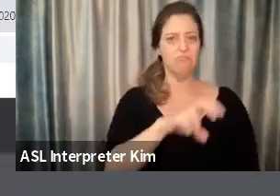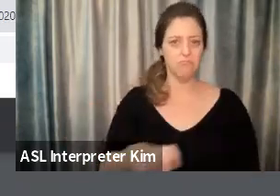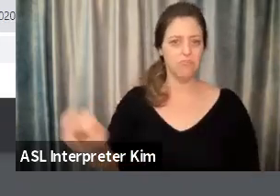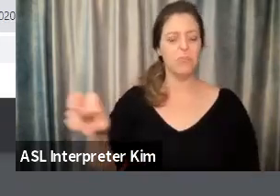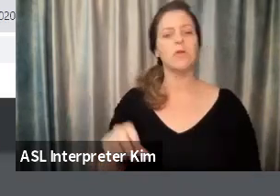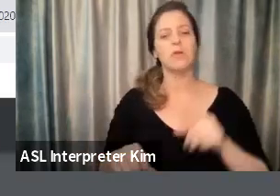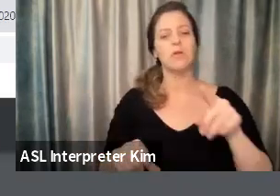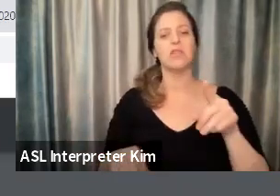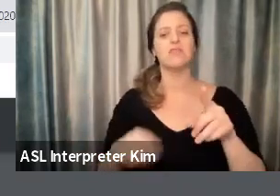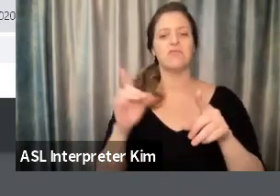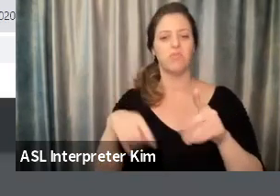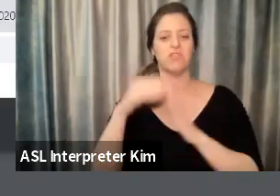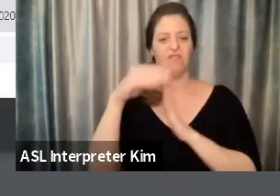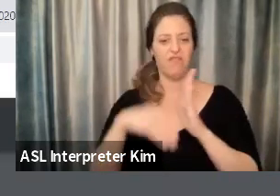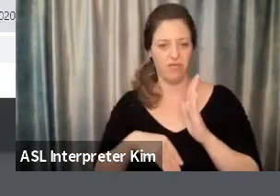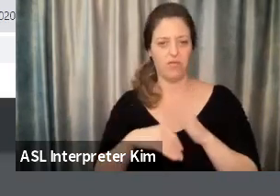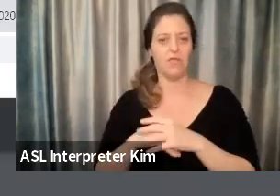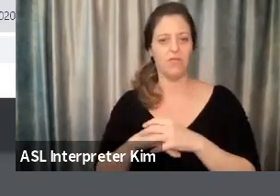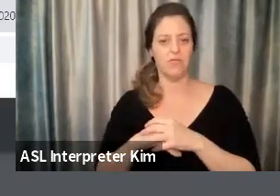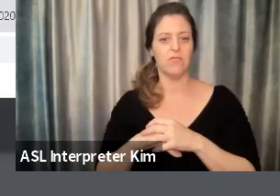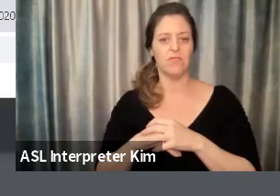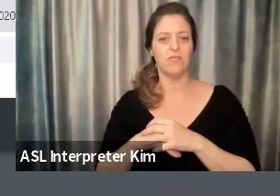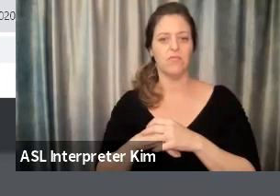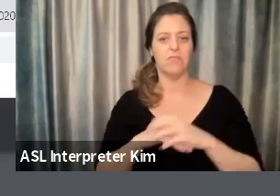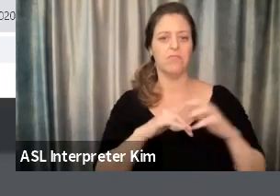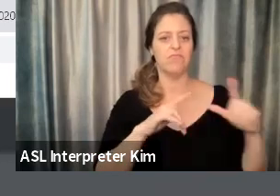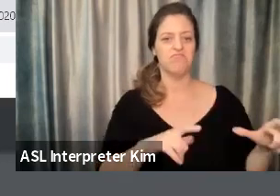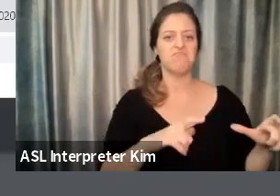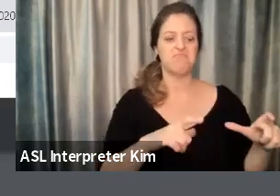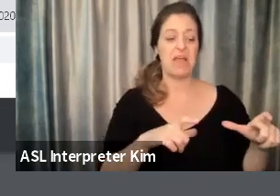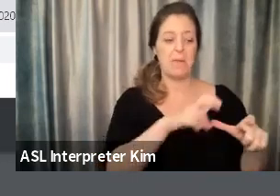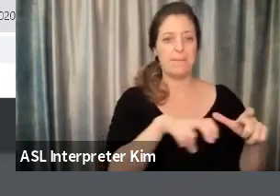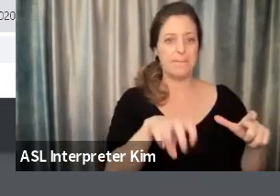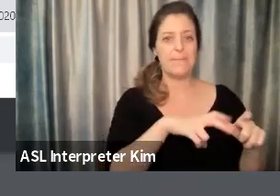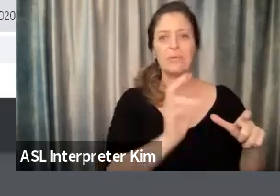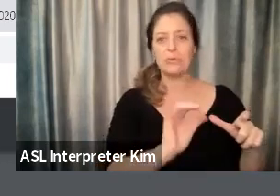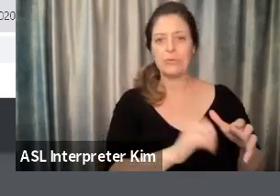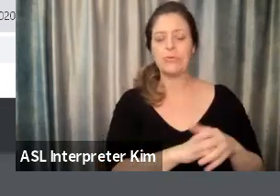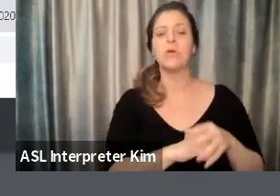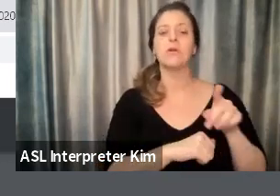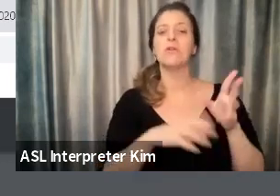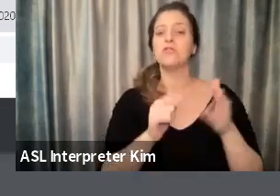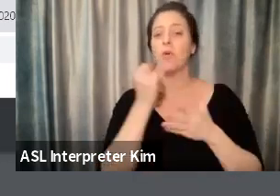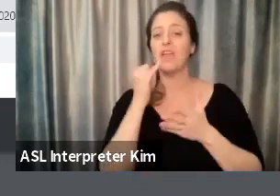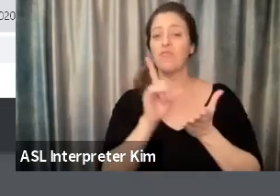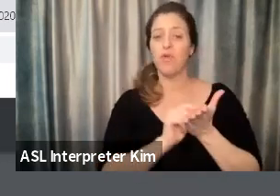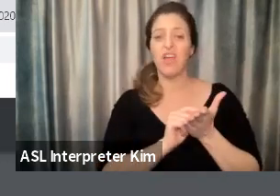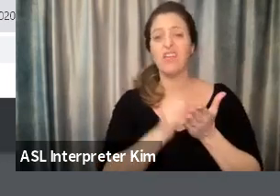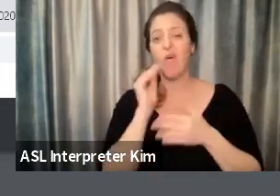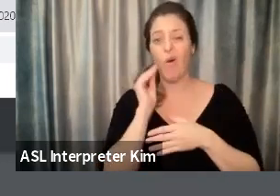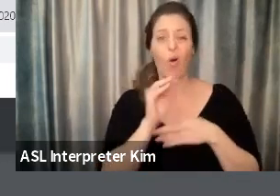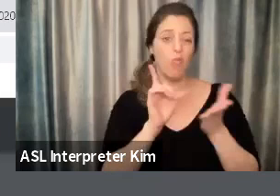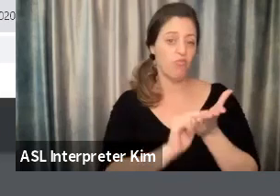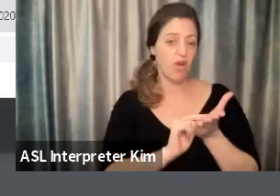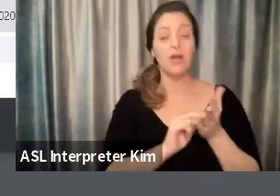you know, start completing. It's fillable, so you could, if you have a printer at home, you can complete it. You can also, you know, then download it and save